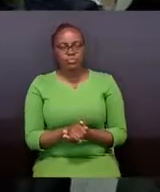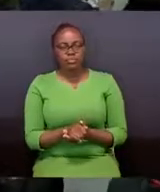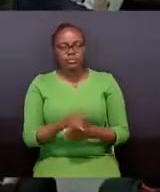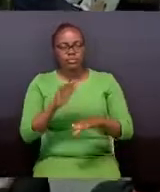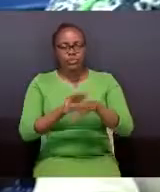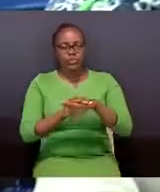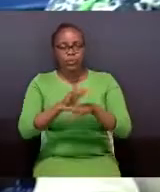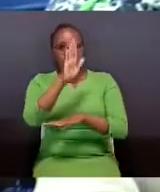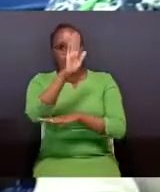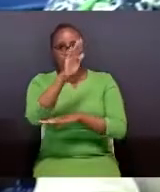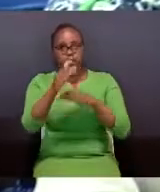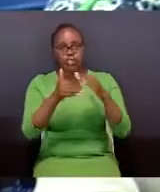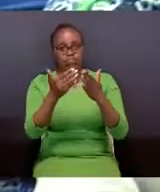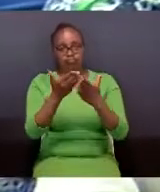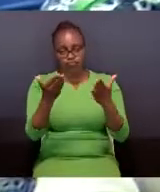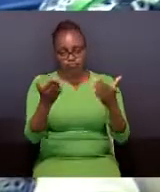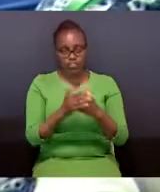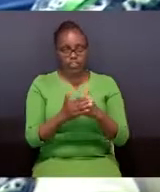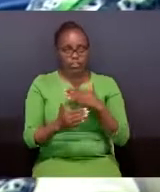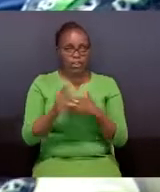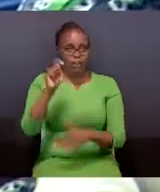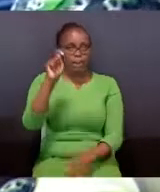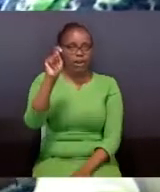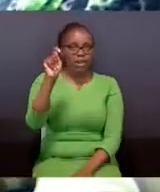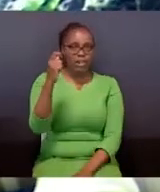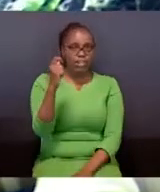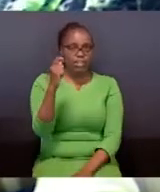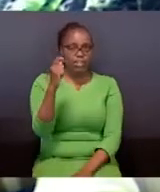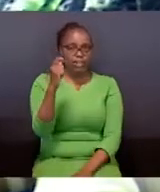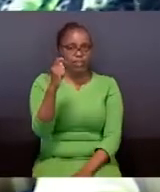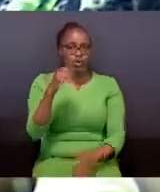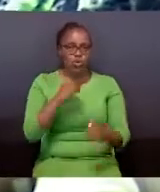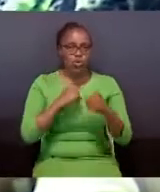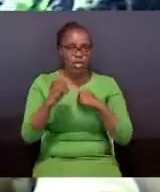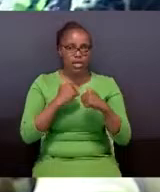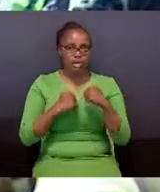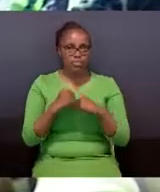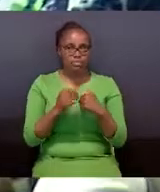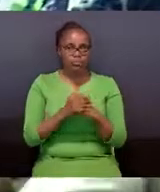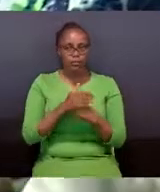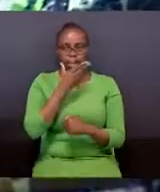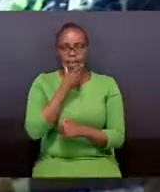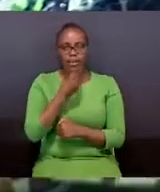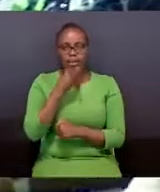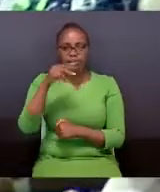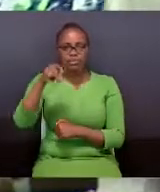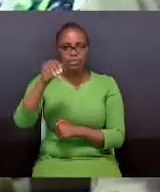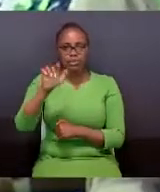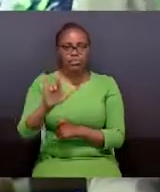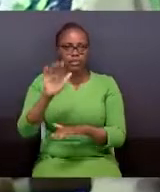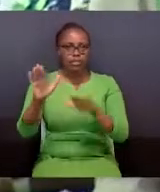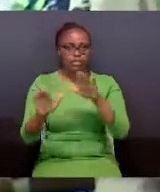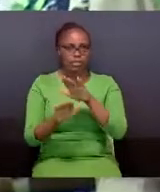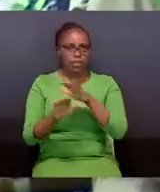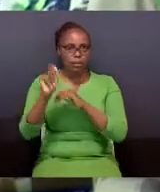good afternoon to our excellencies, the president of Rwanda, Mr. Paul, our